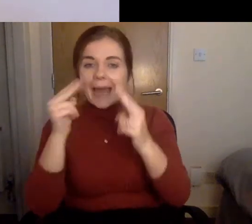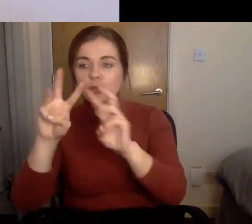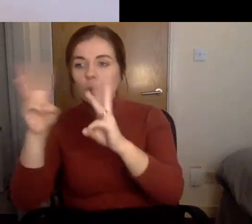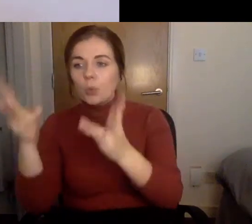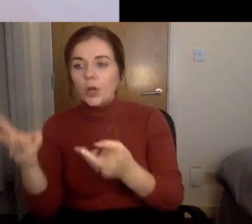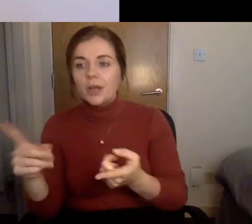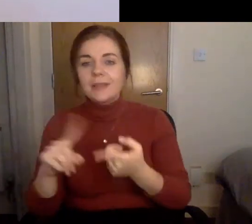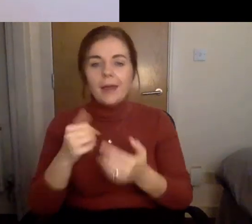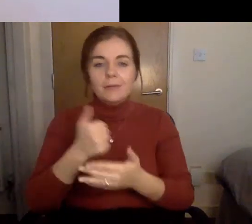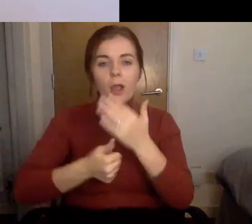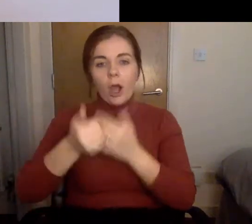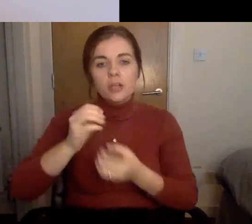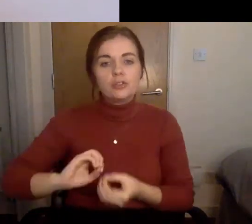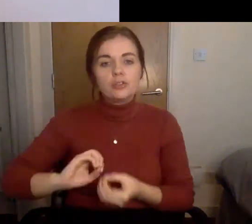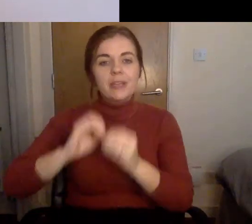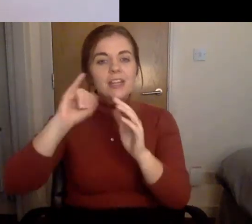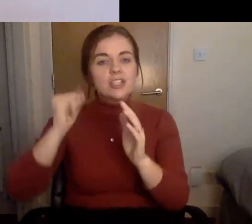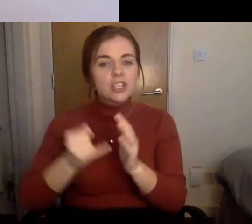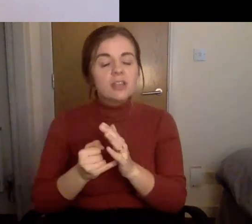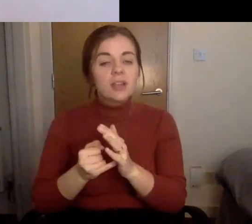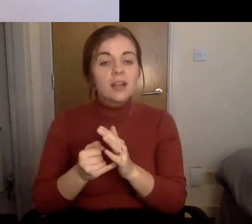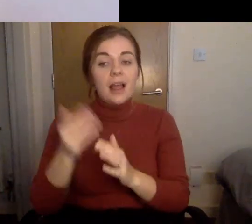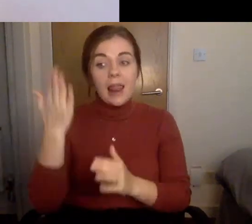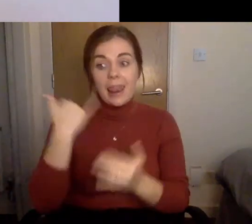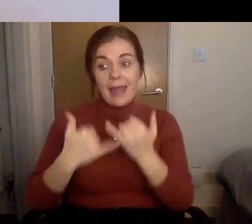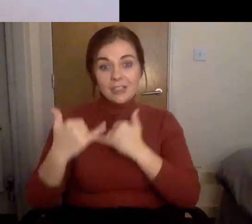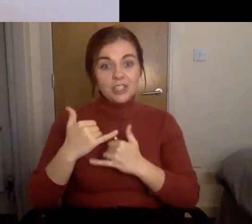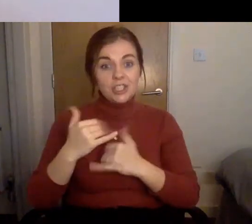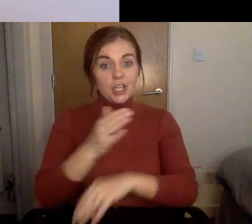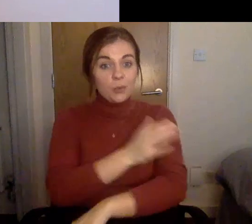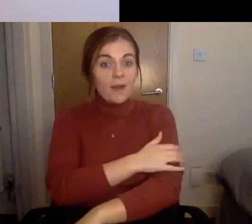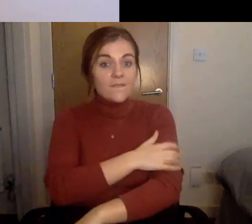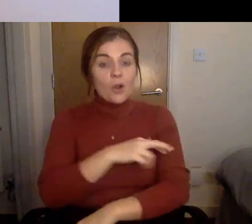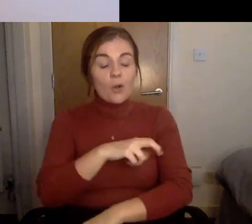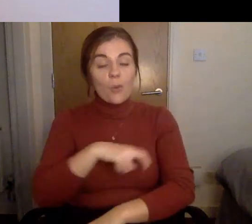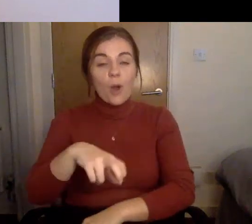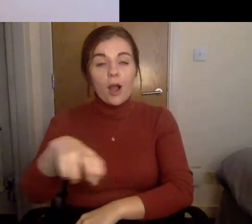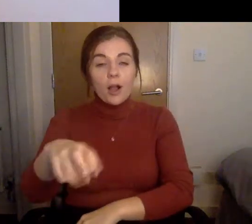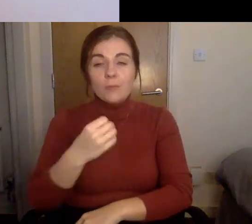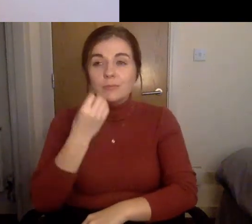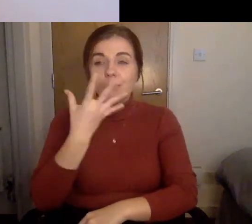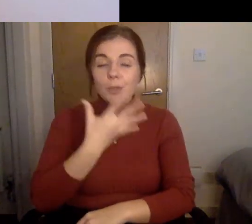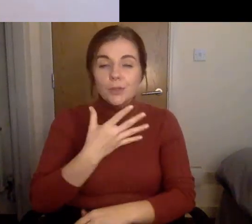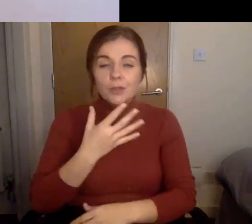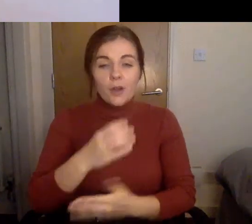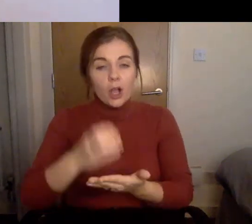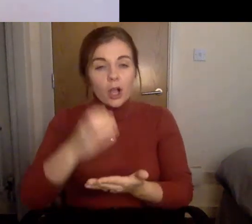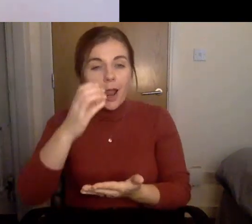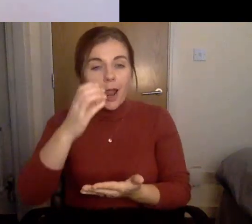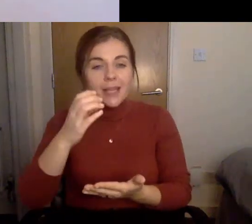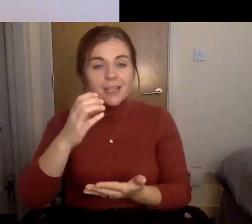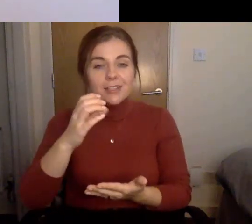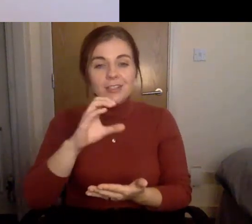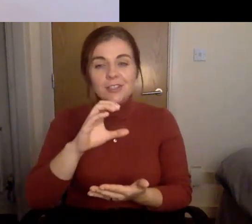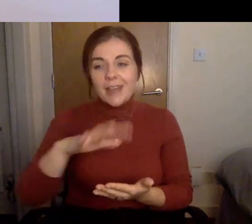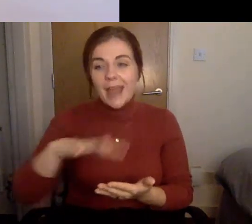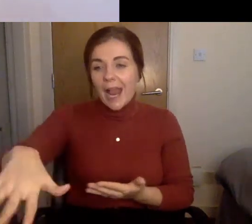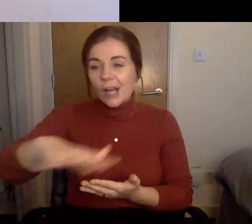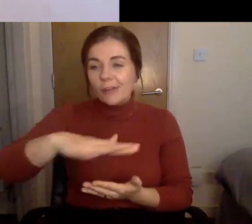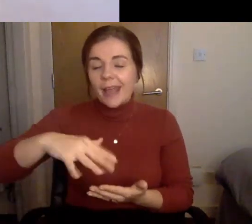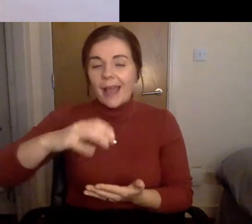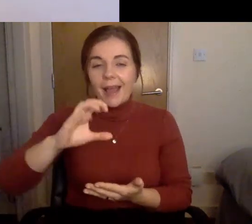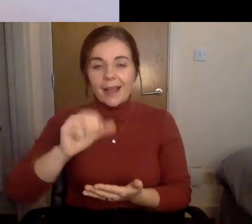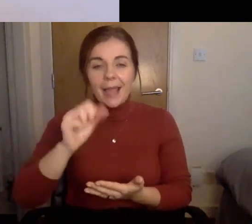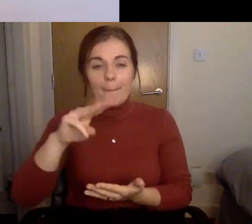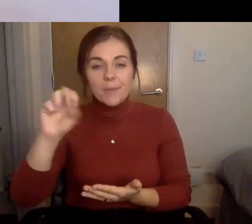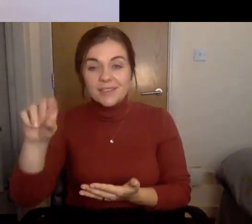know, whatever else. Last year we went for a walk on this beautiful college campus, and we're kind of looking around at all these things and